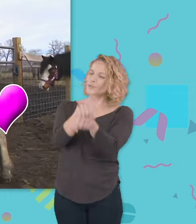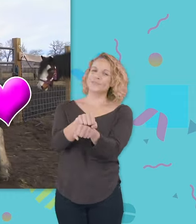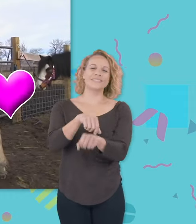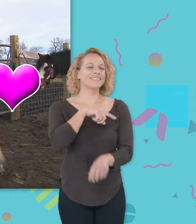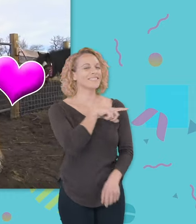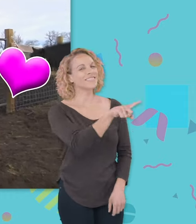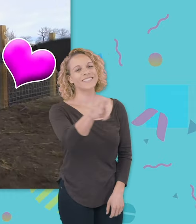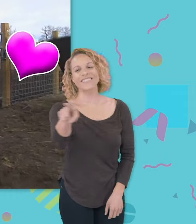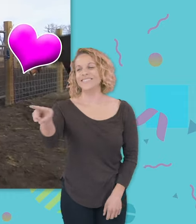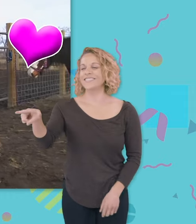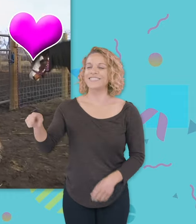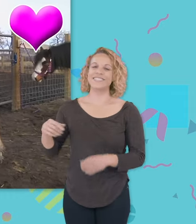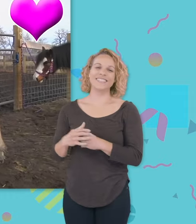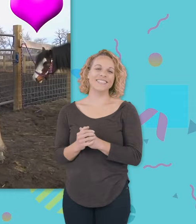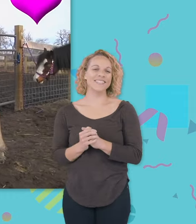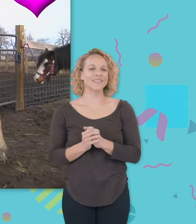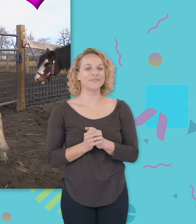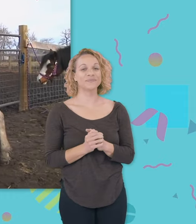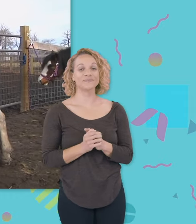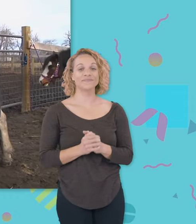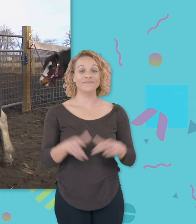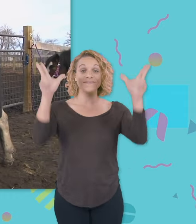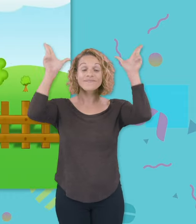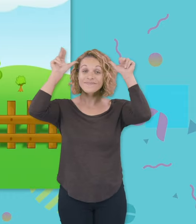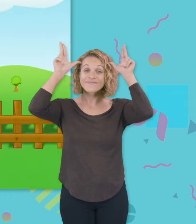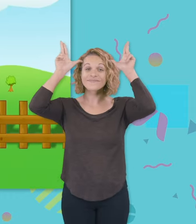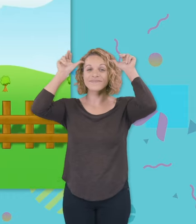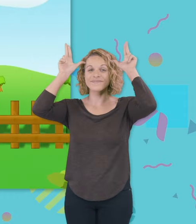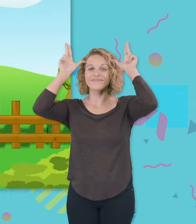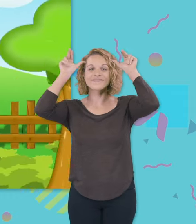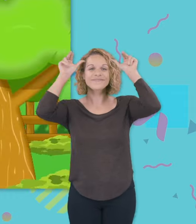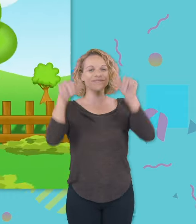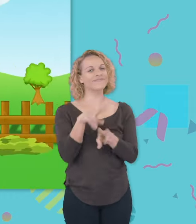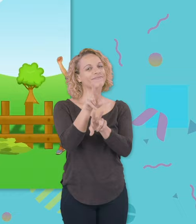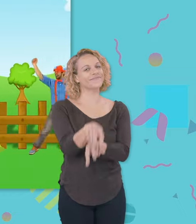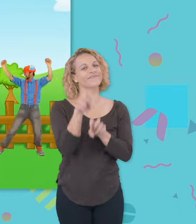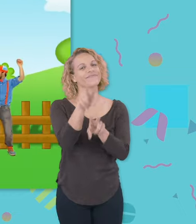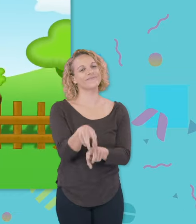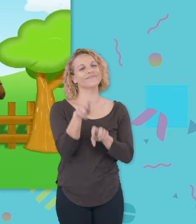So, horses.